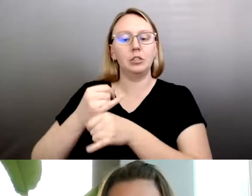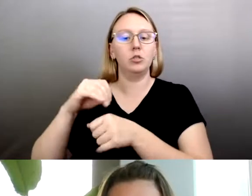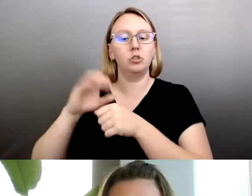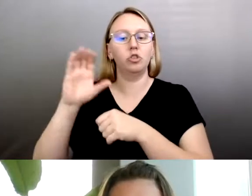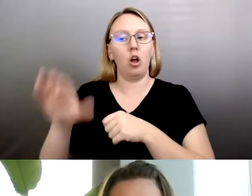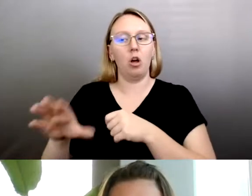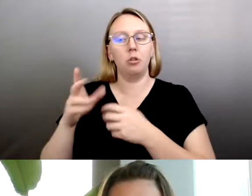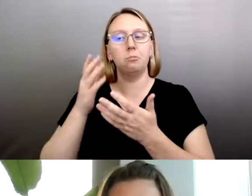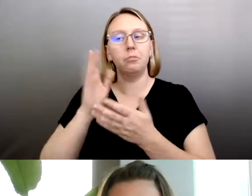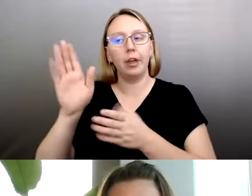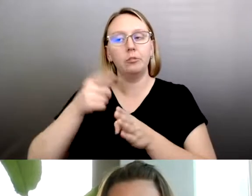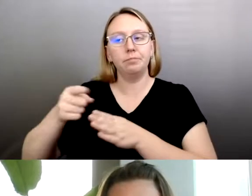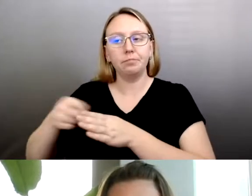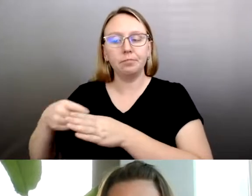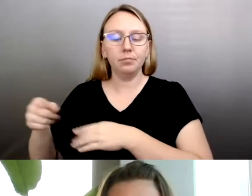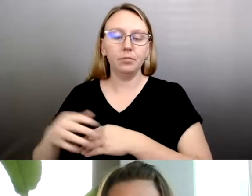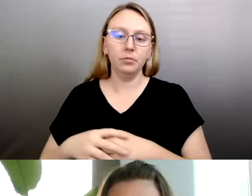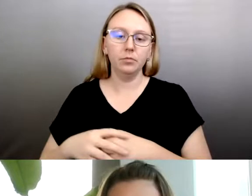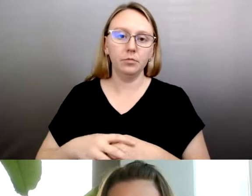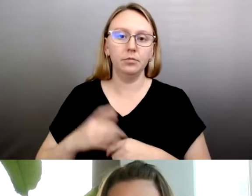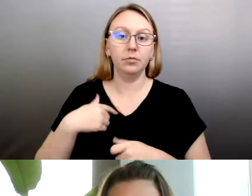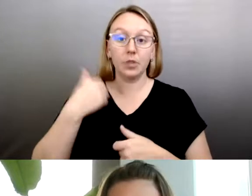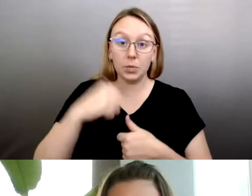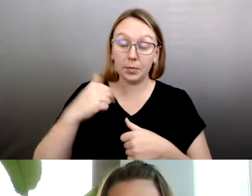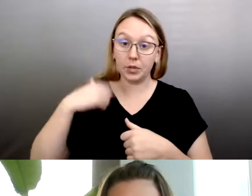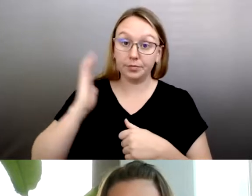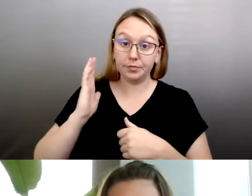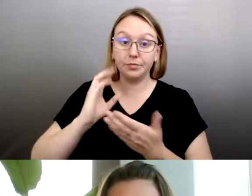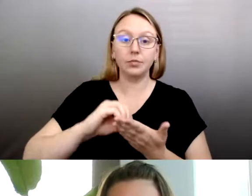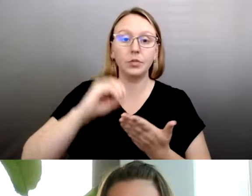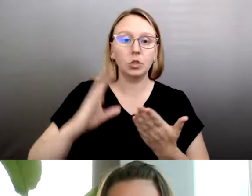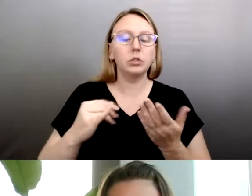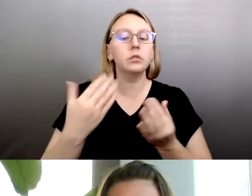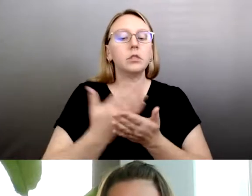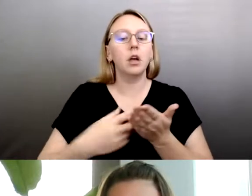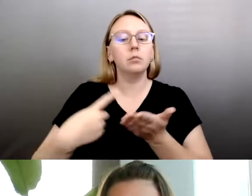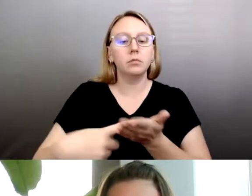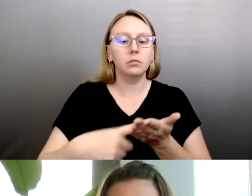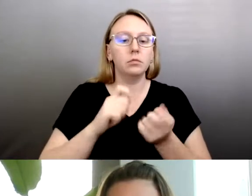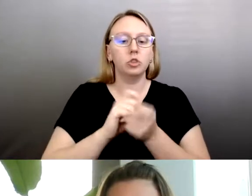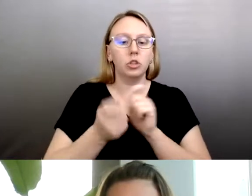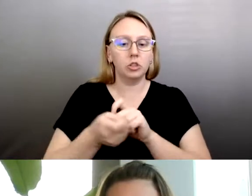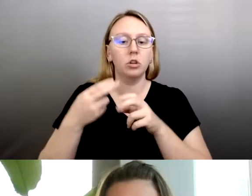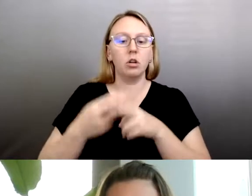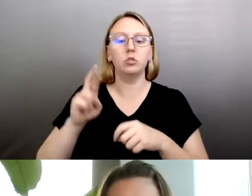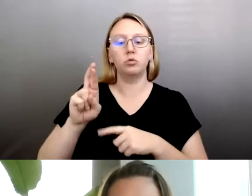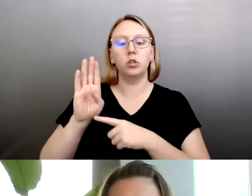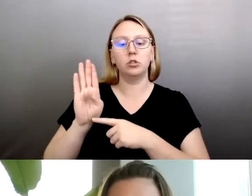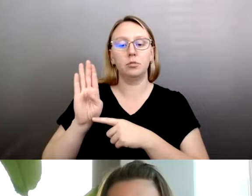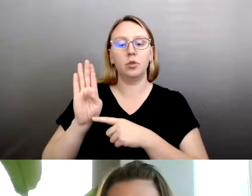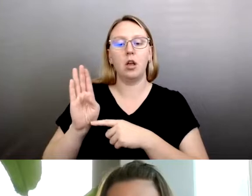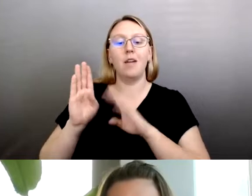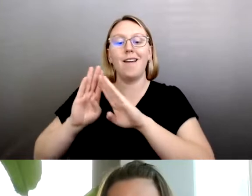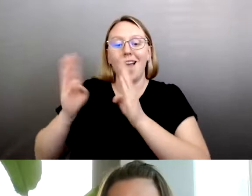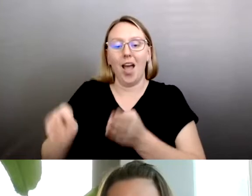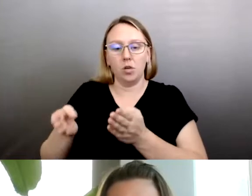And I do remember when I was a student that there was talk about changing it to the Roger Brown House Museum to be a little bit more